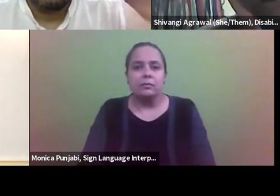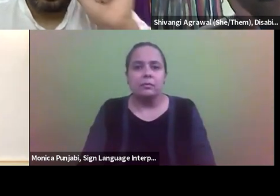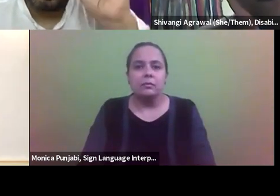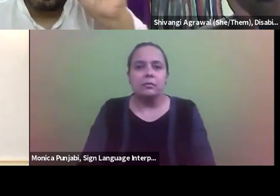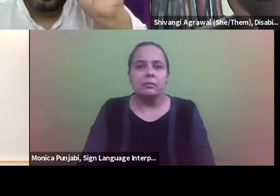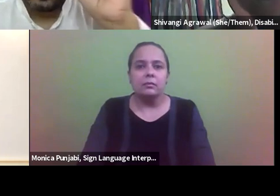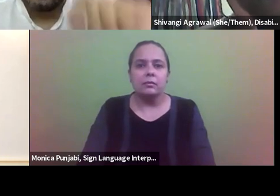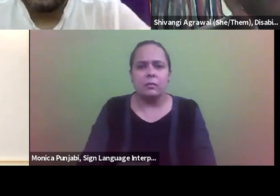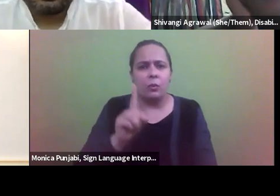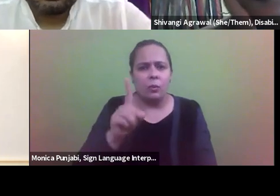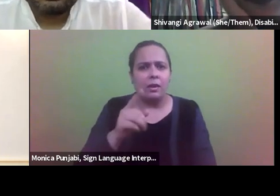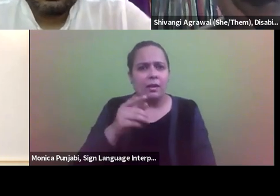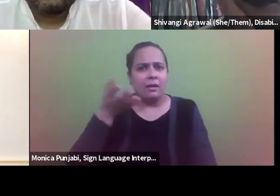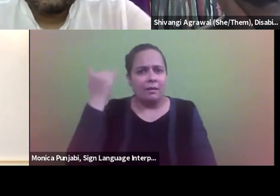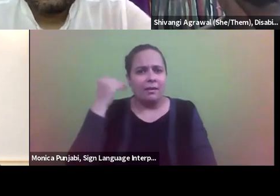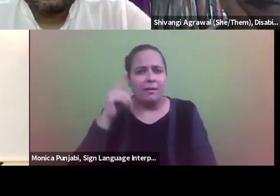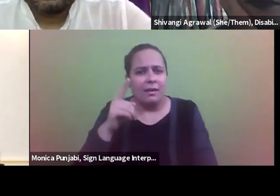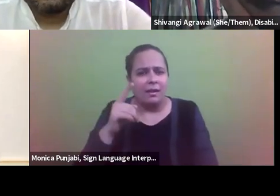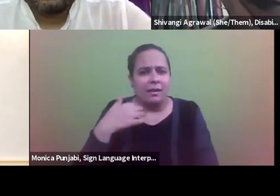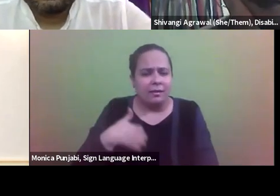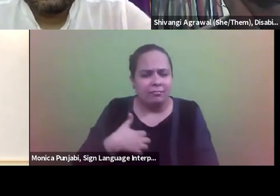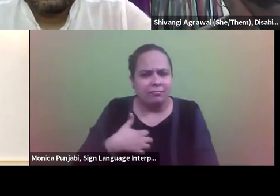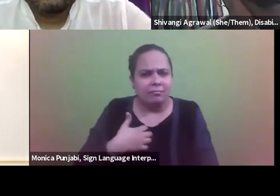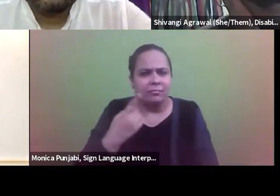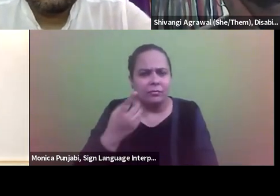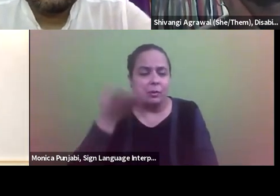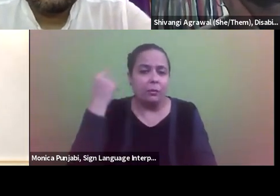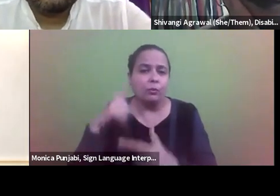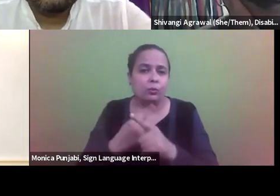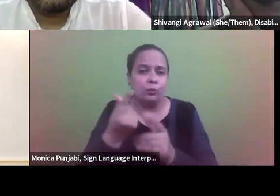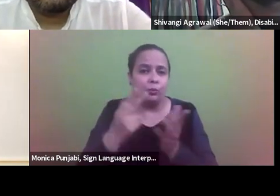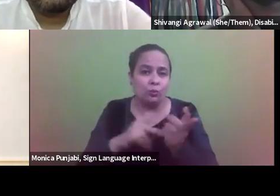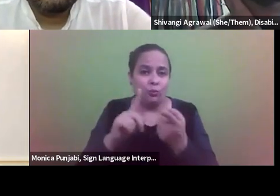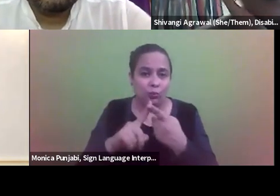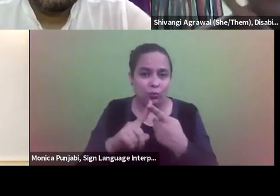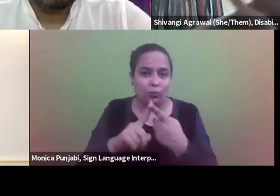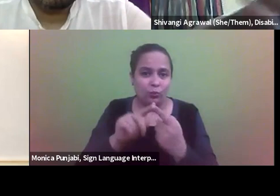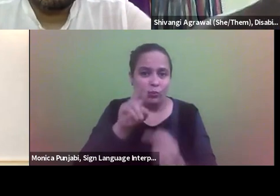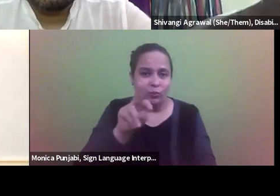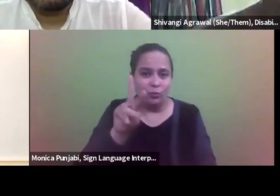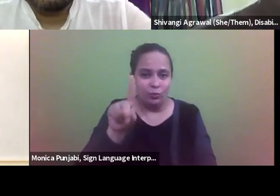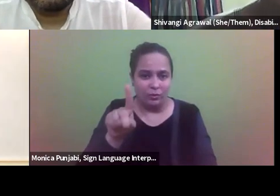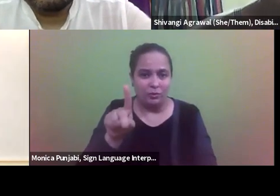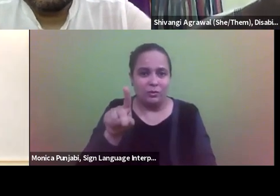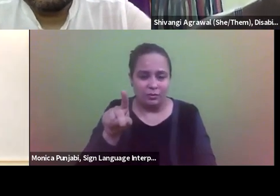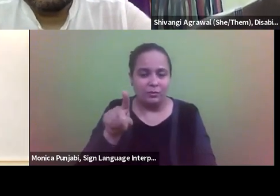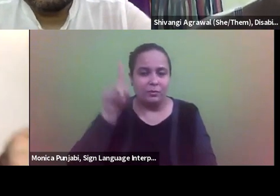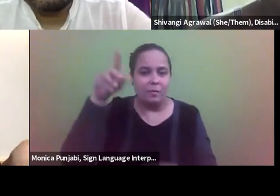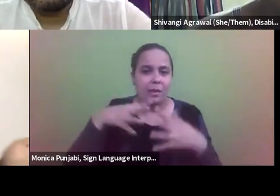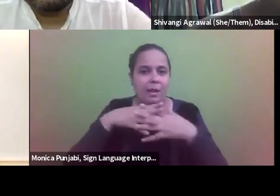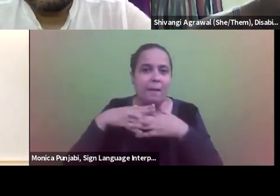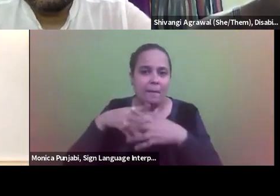very interesting thing, my film premiered in June this year at Frameline in San Francisco.